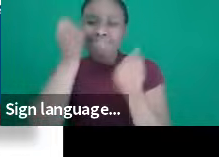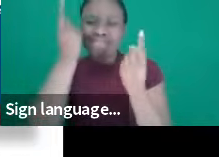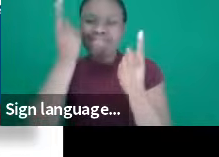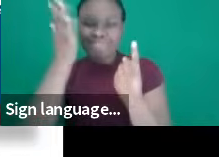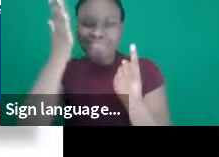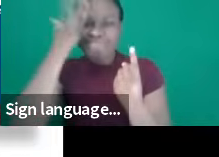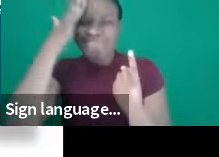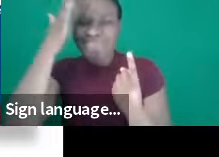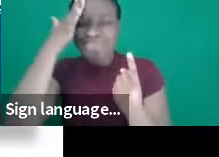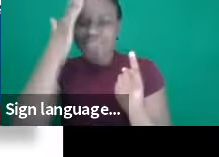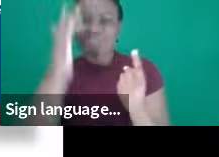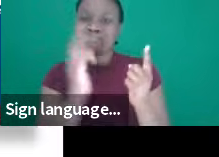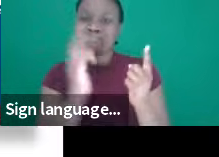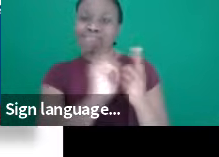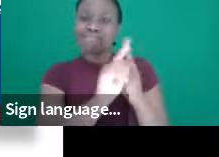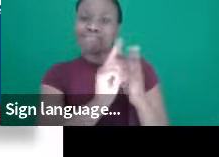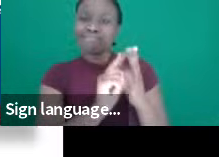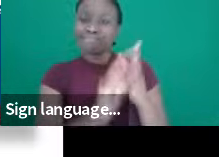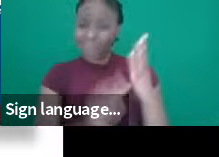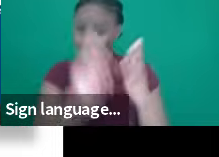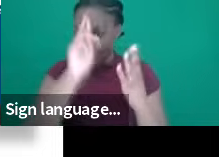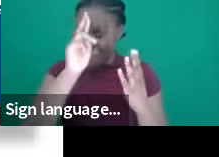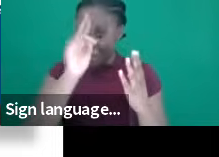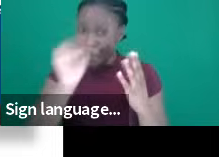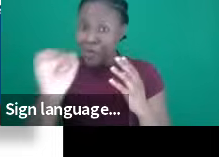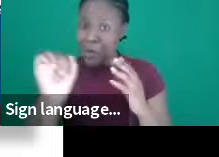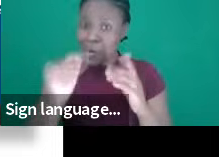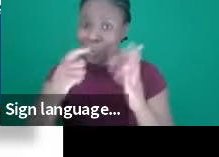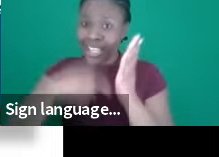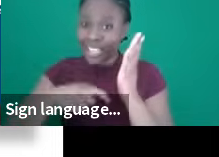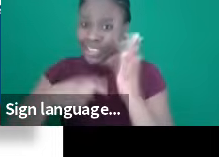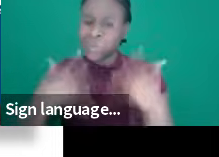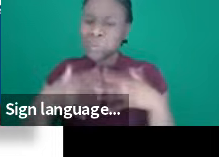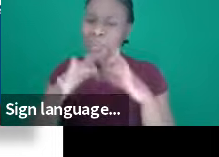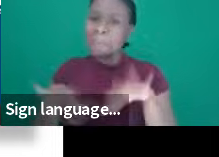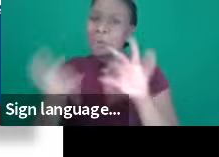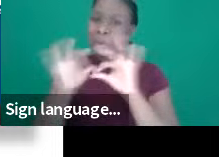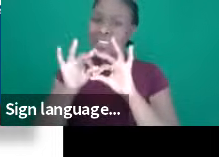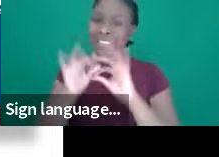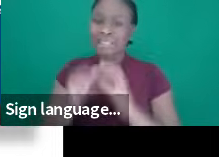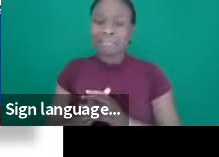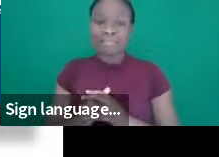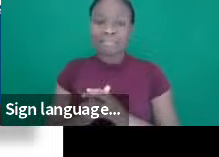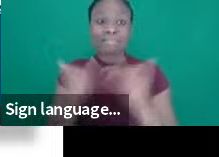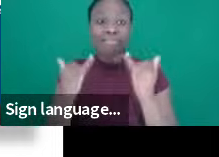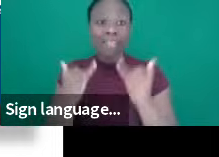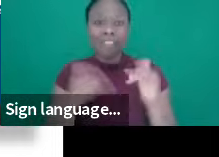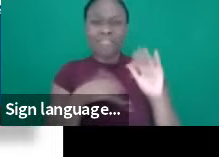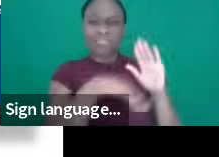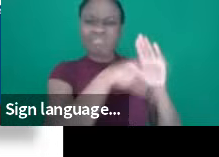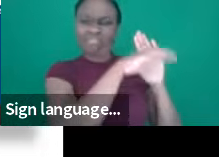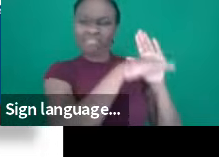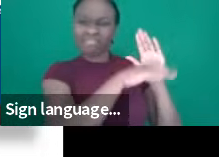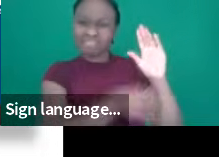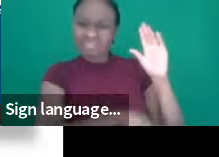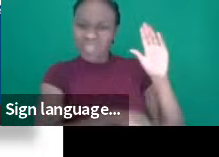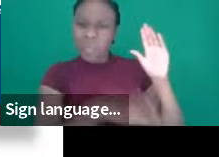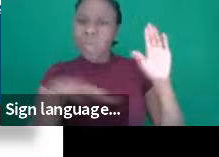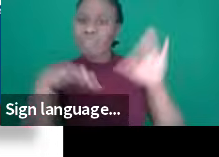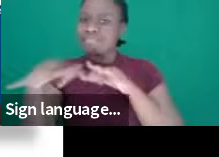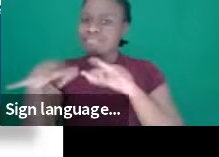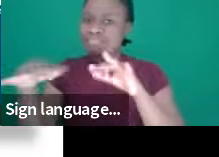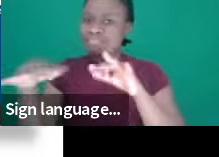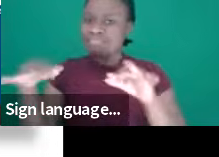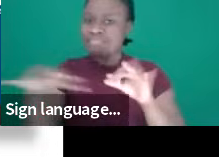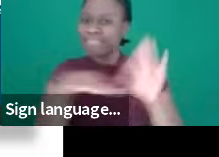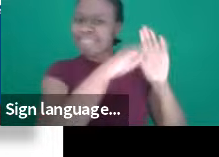for that is #YourTaxMatters. Just to take you through the storyline for tonight, I'll introduce you to